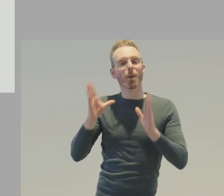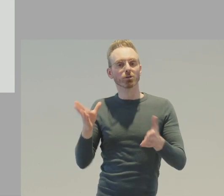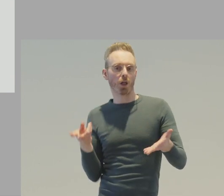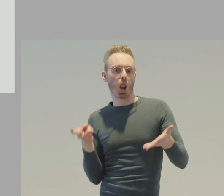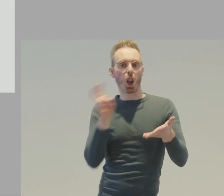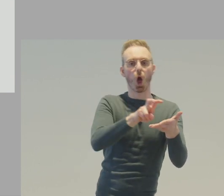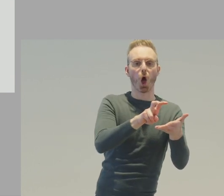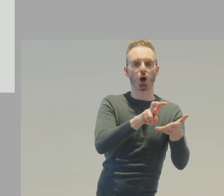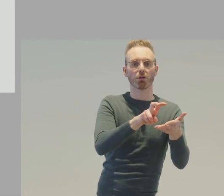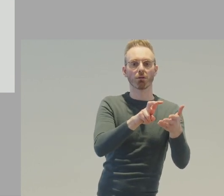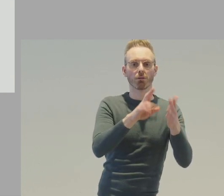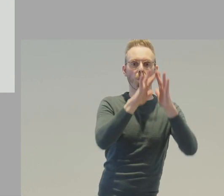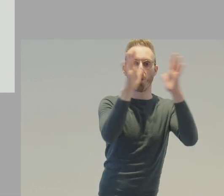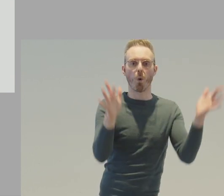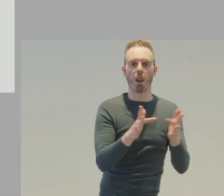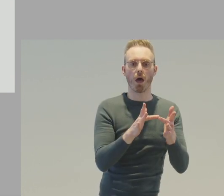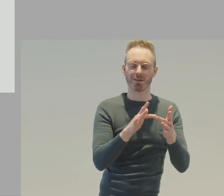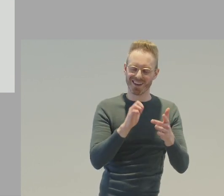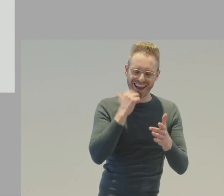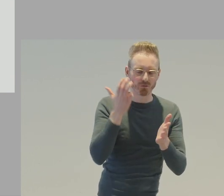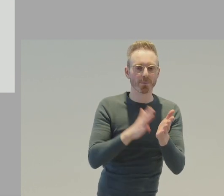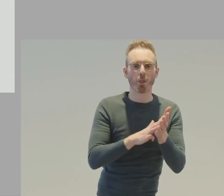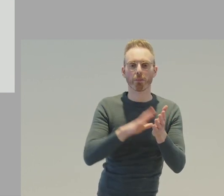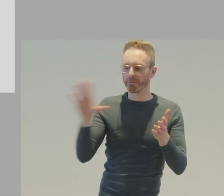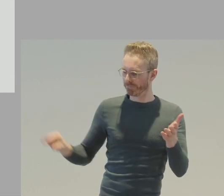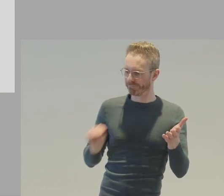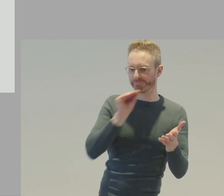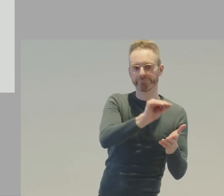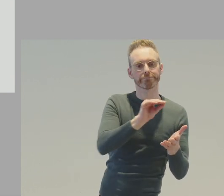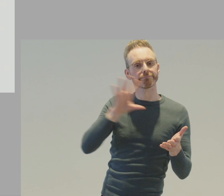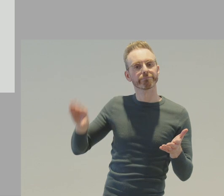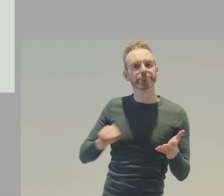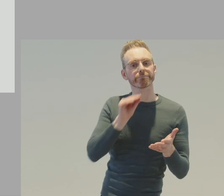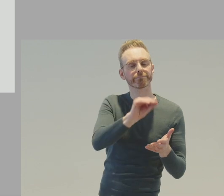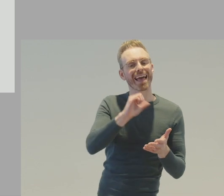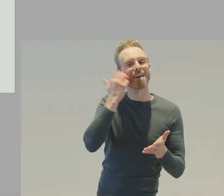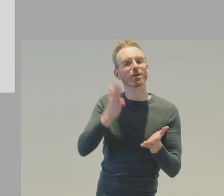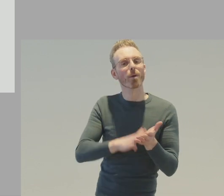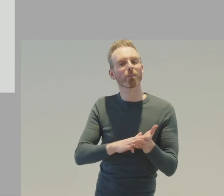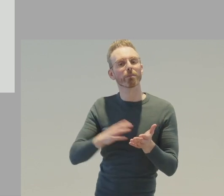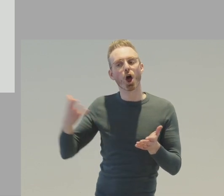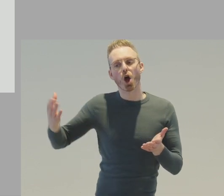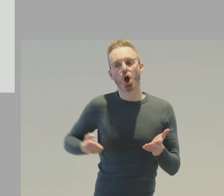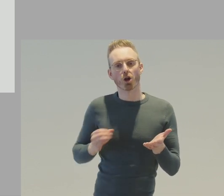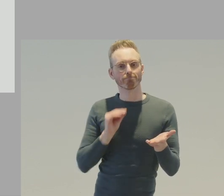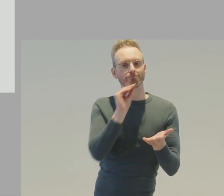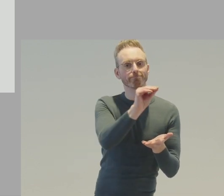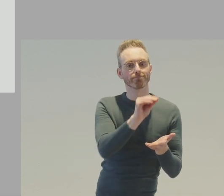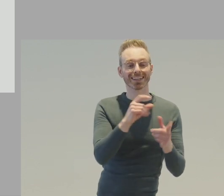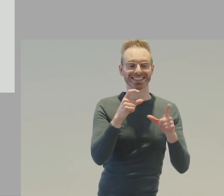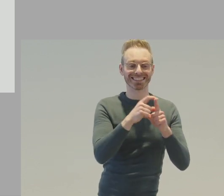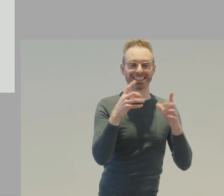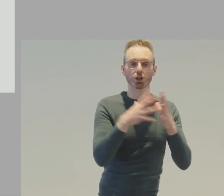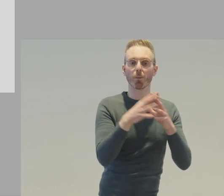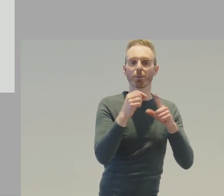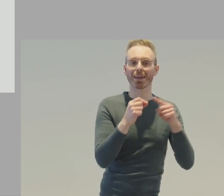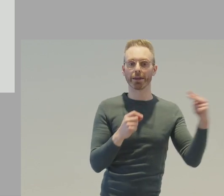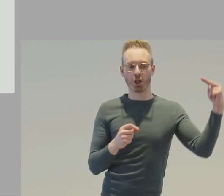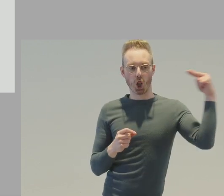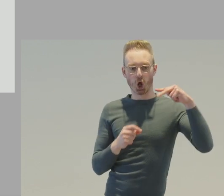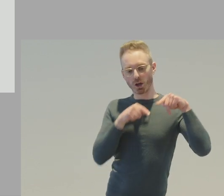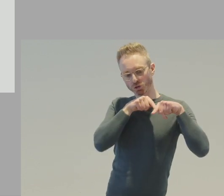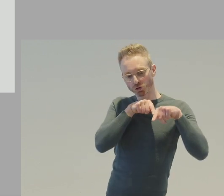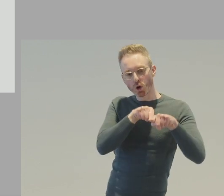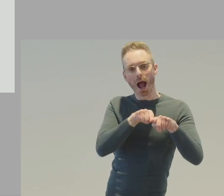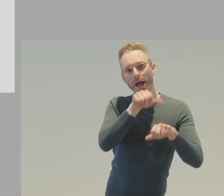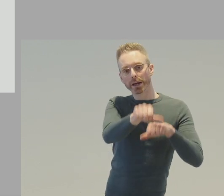it's really helpful if you do, because then DWP track what you're doing. There's no problem. They won't question the earnings. If you don't use the portal, it might